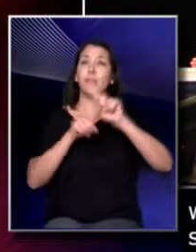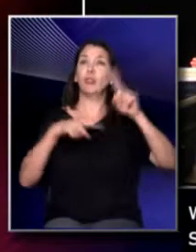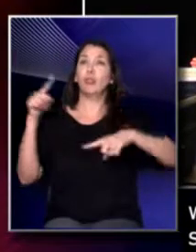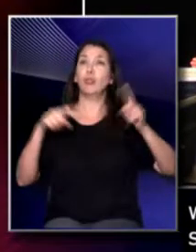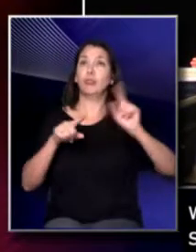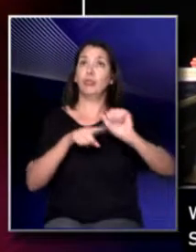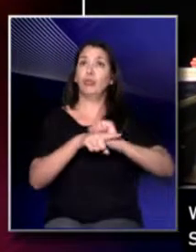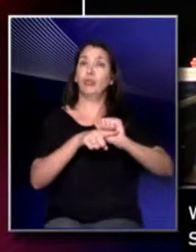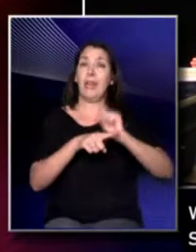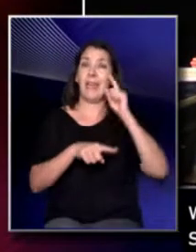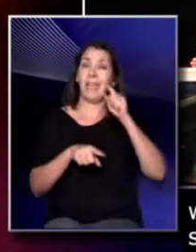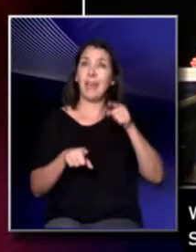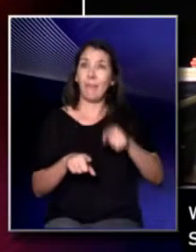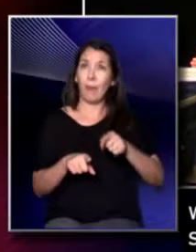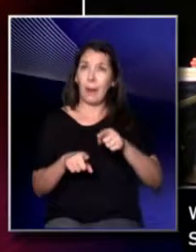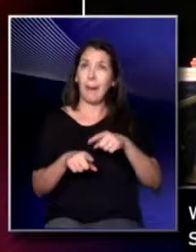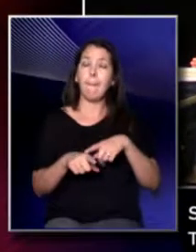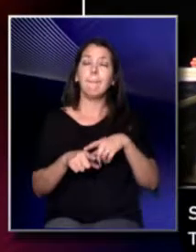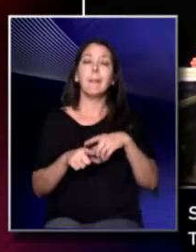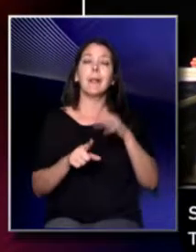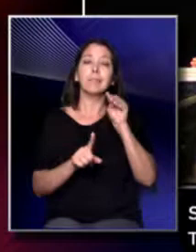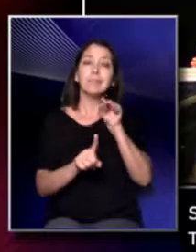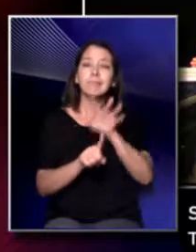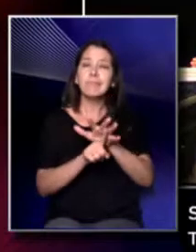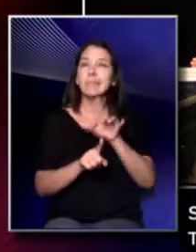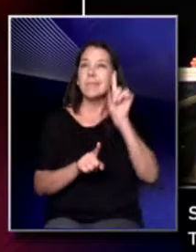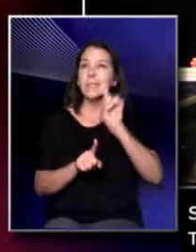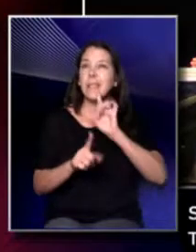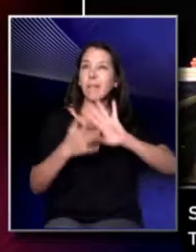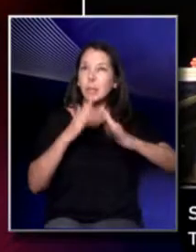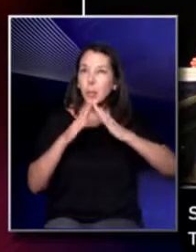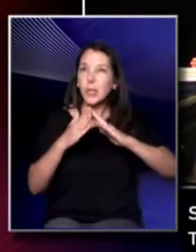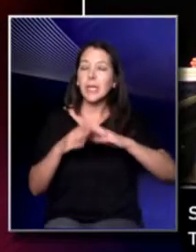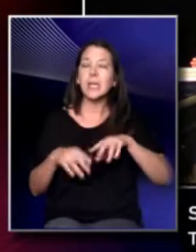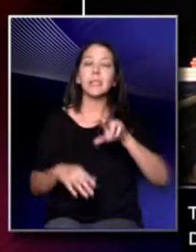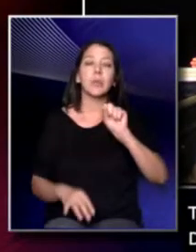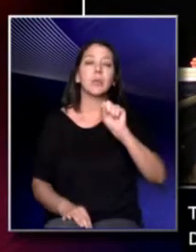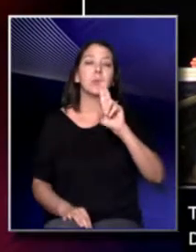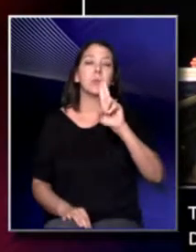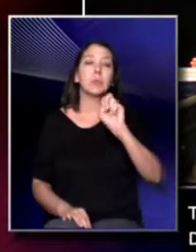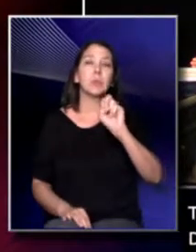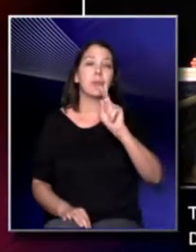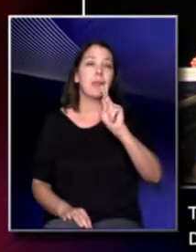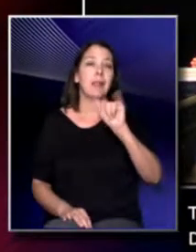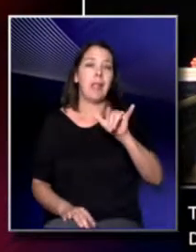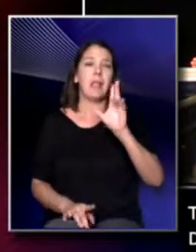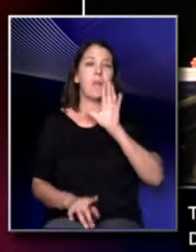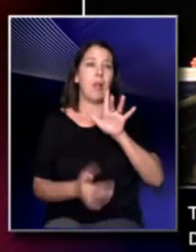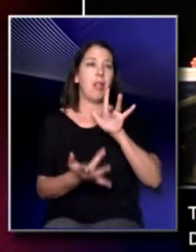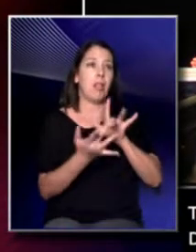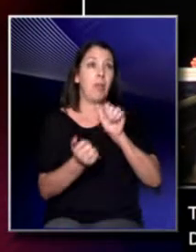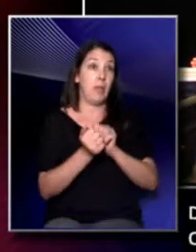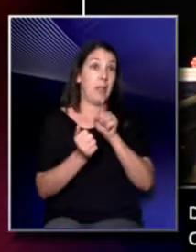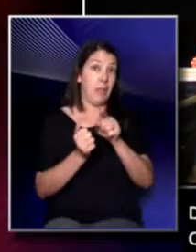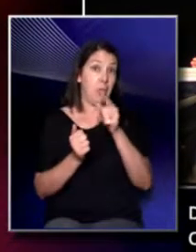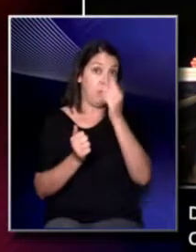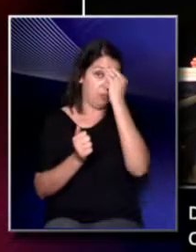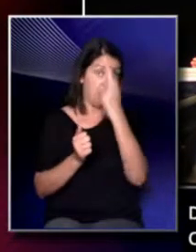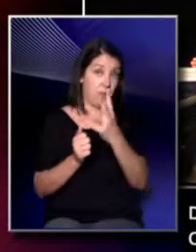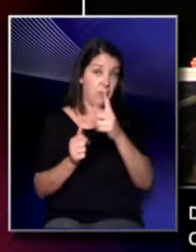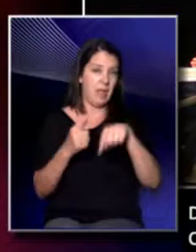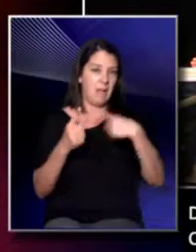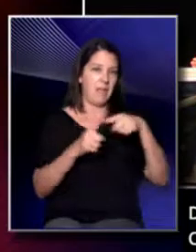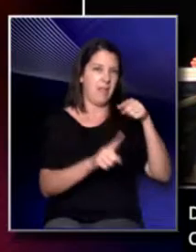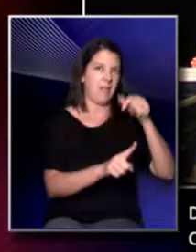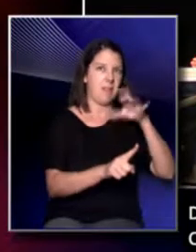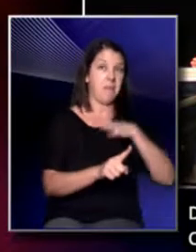the deaf community. And so, Sue Kay, I'll be in touch with you about that. Okay. Right. So then I'm